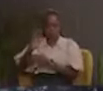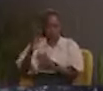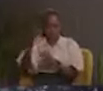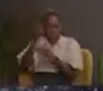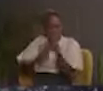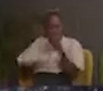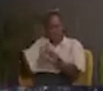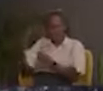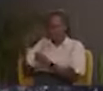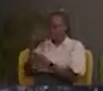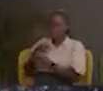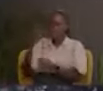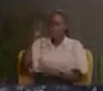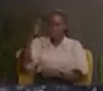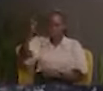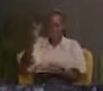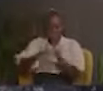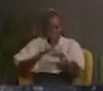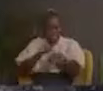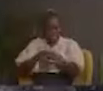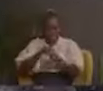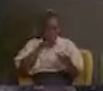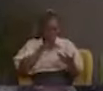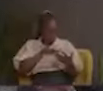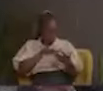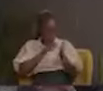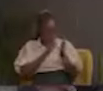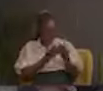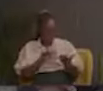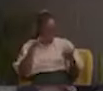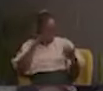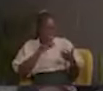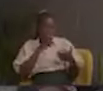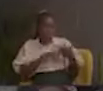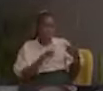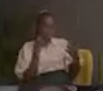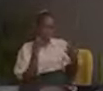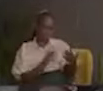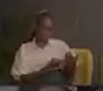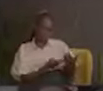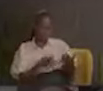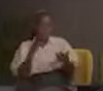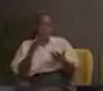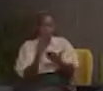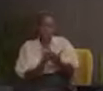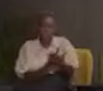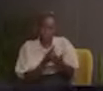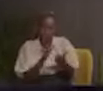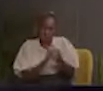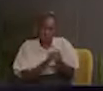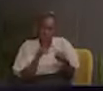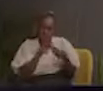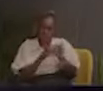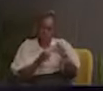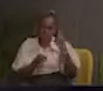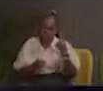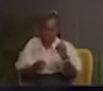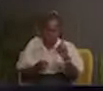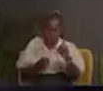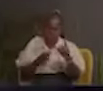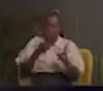future. Every time you study scripture, this is what you are looking at. You are interacting with, number one, I repeat,